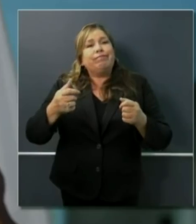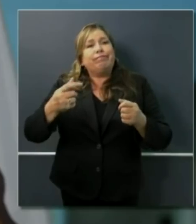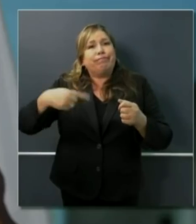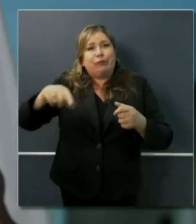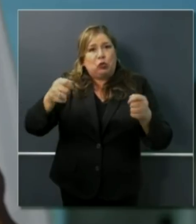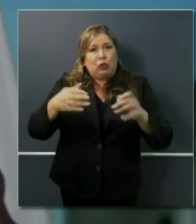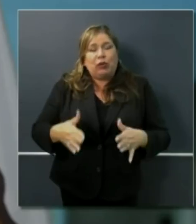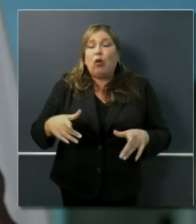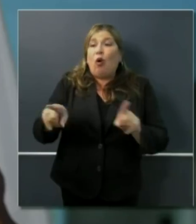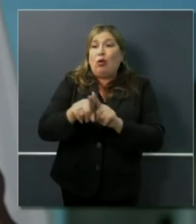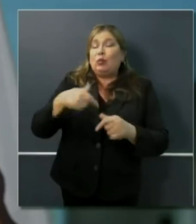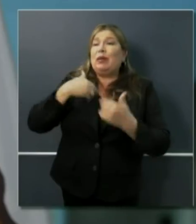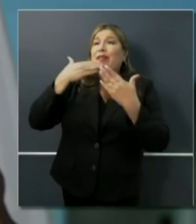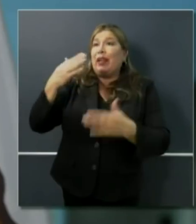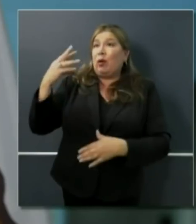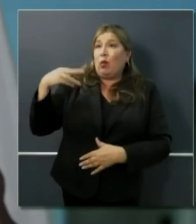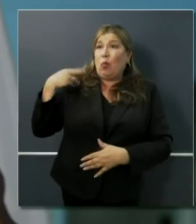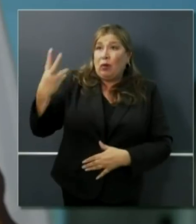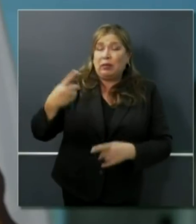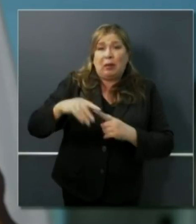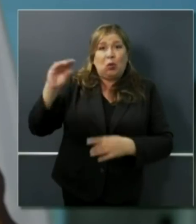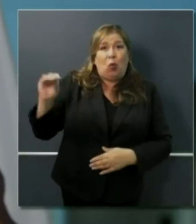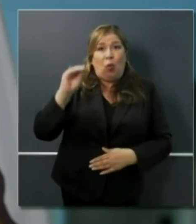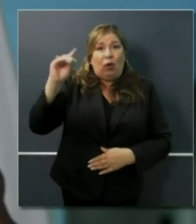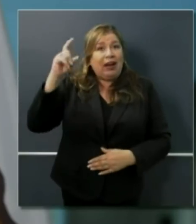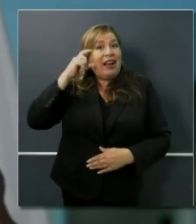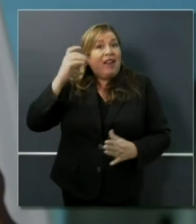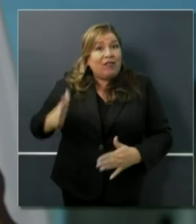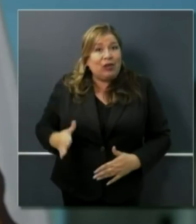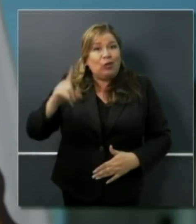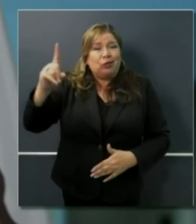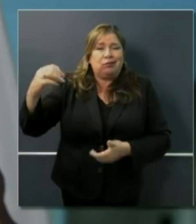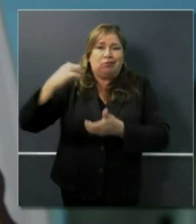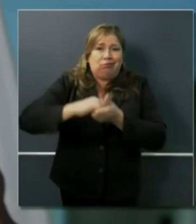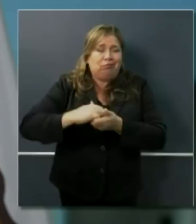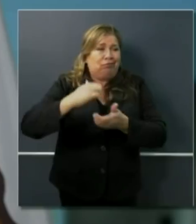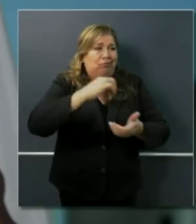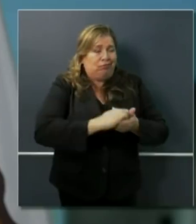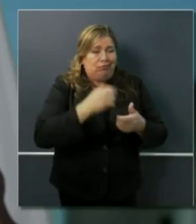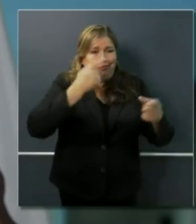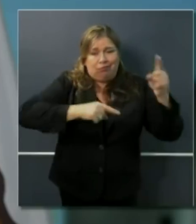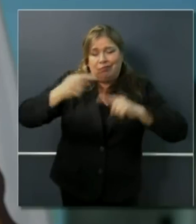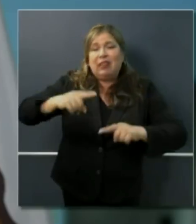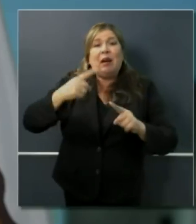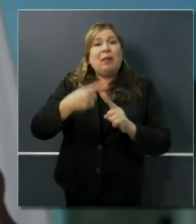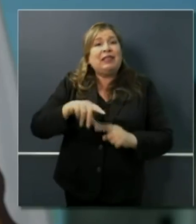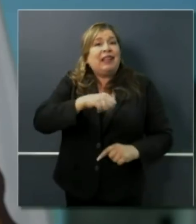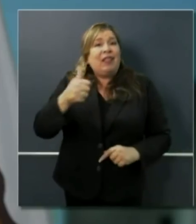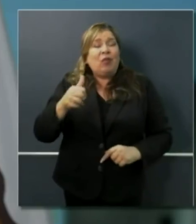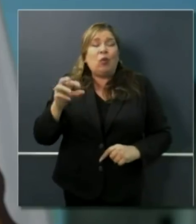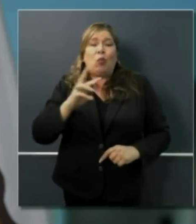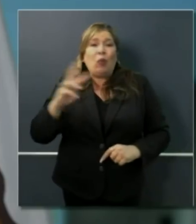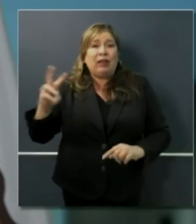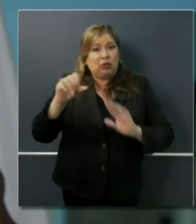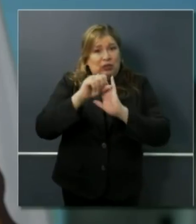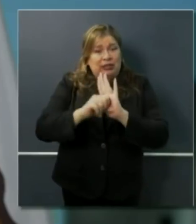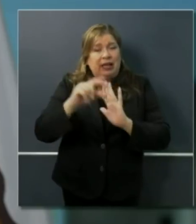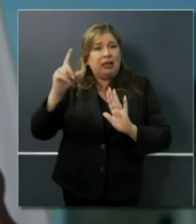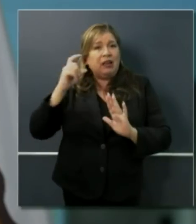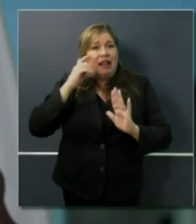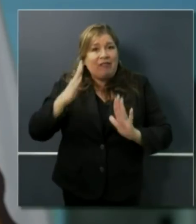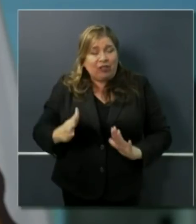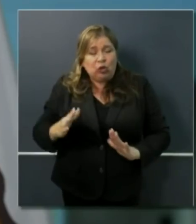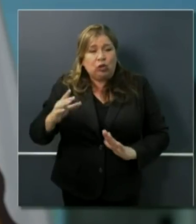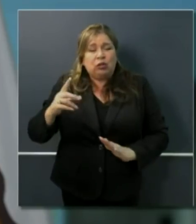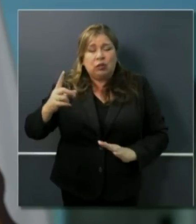their guidance and support and collaboration through this process. Also, other Western state governors that are also likely